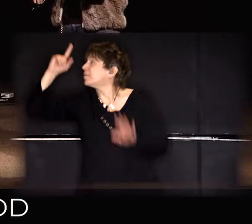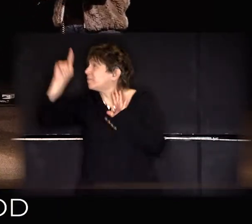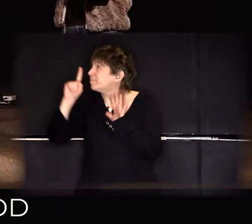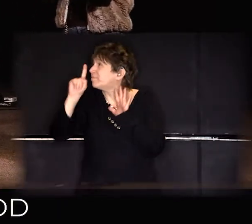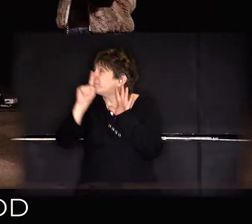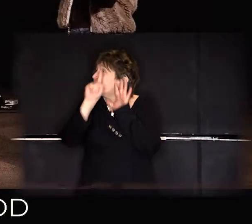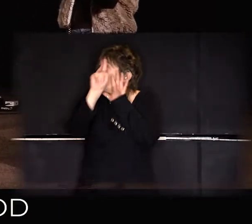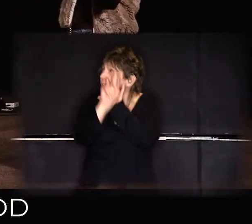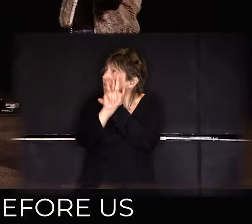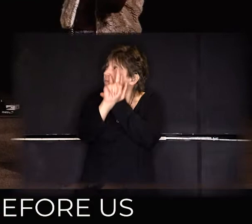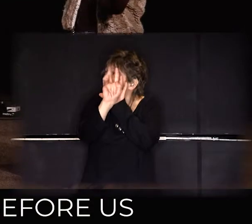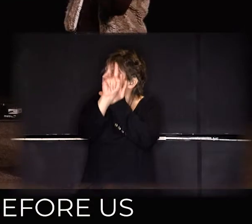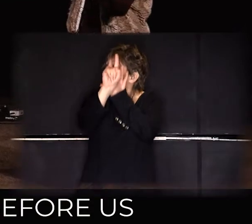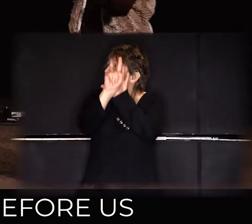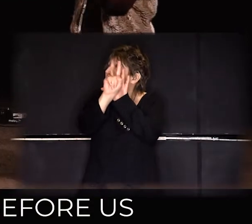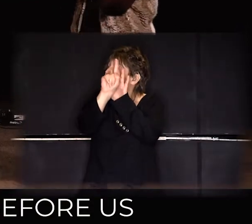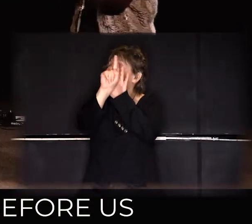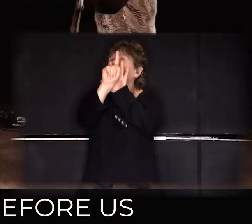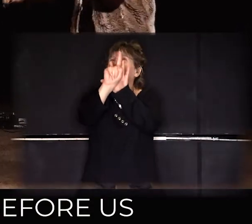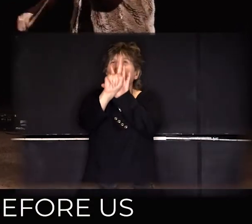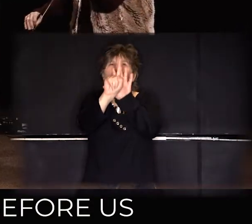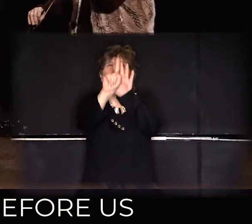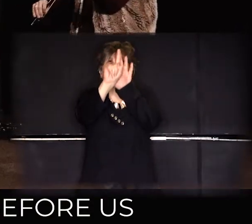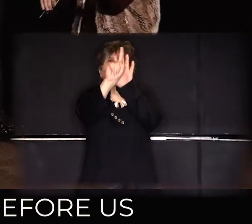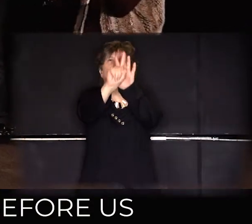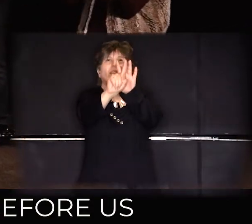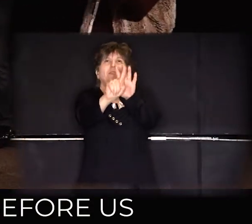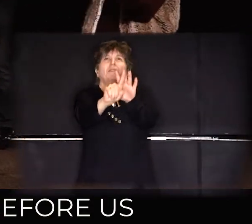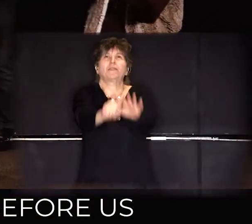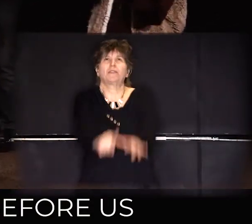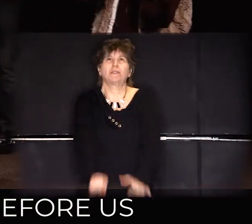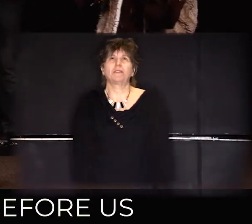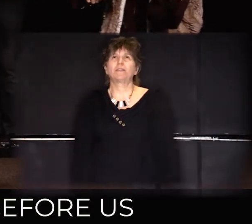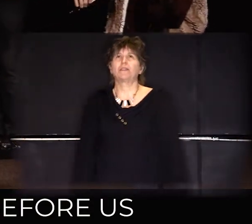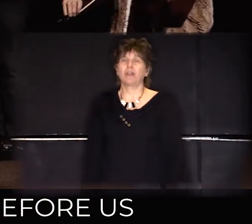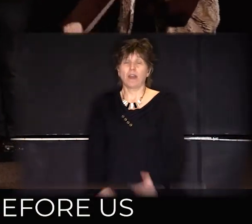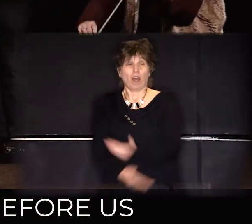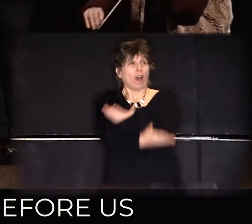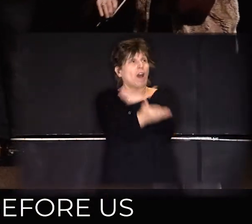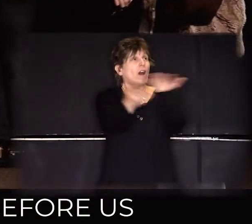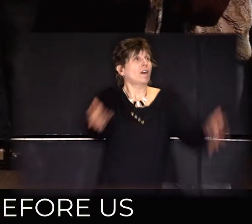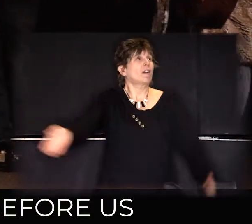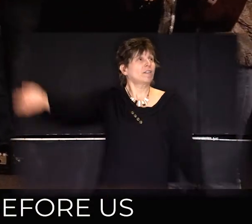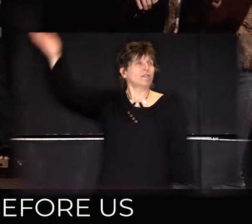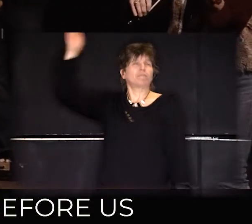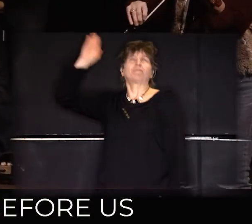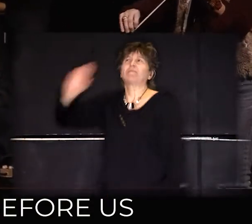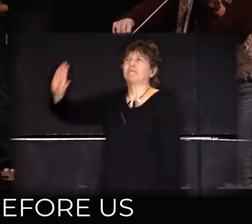You gon' be